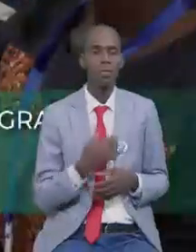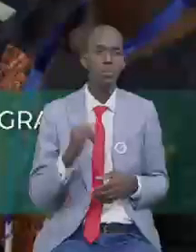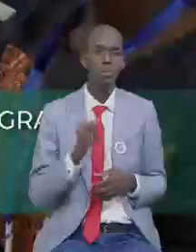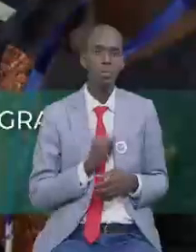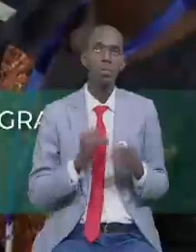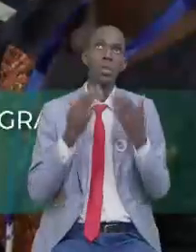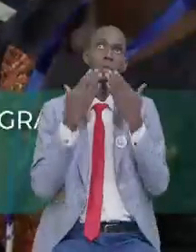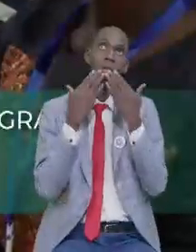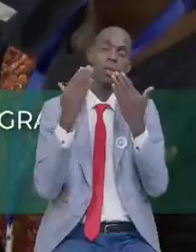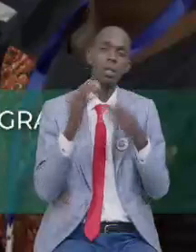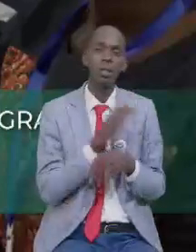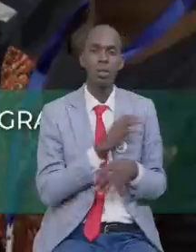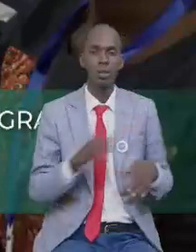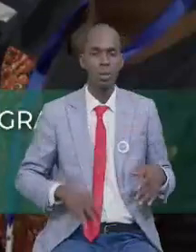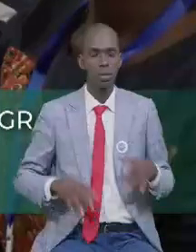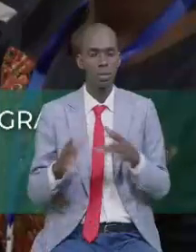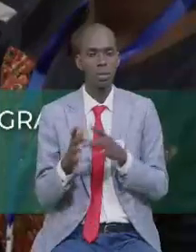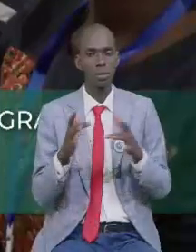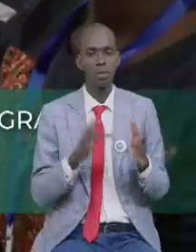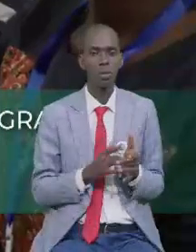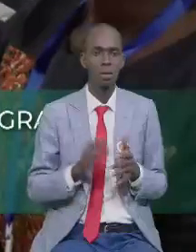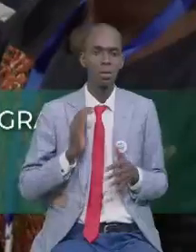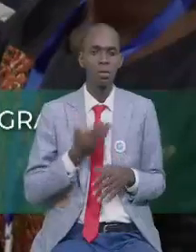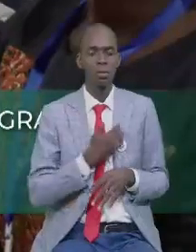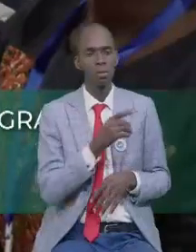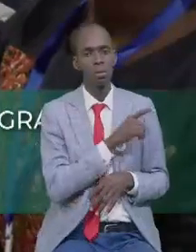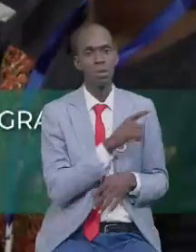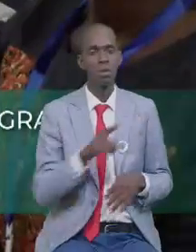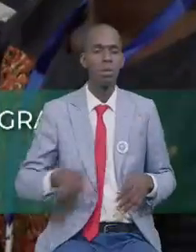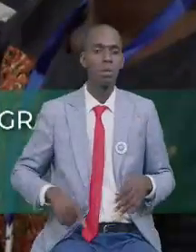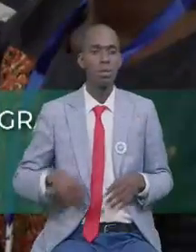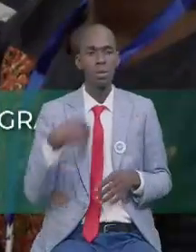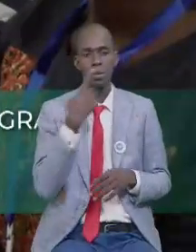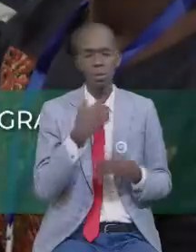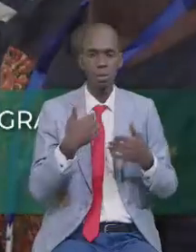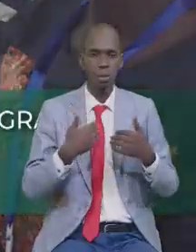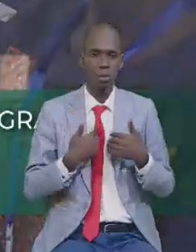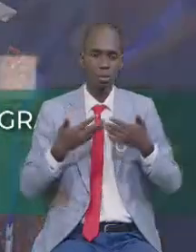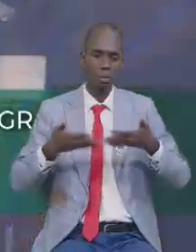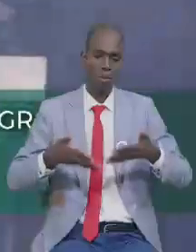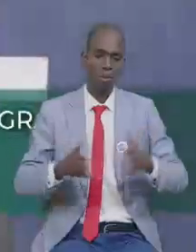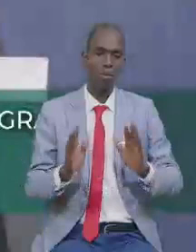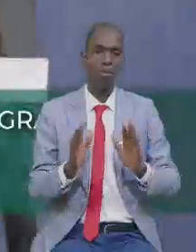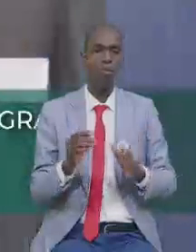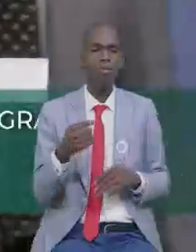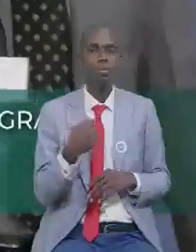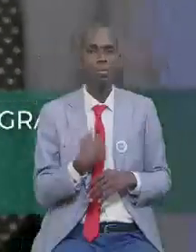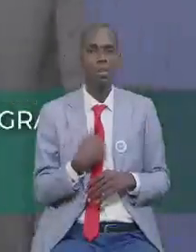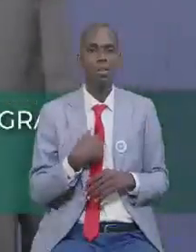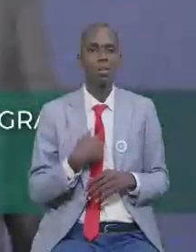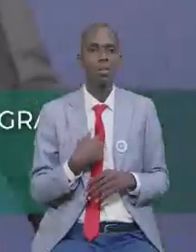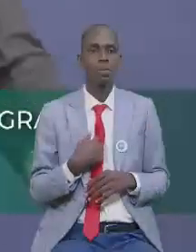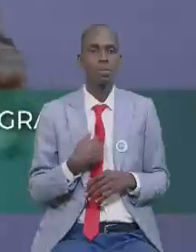Christ Jesus, our Lord, who has enabled me, for that